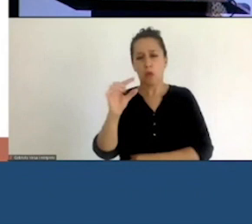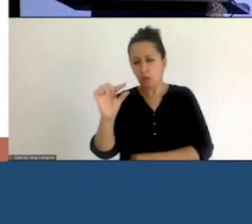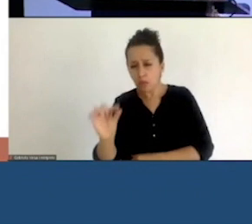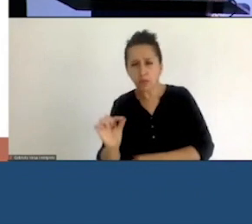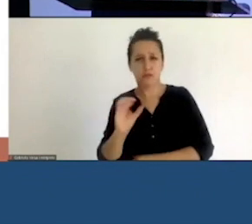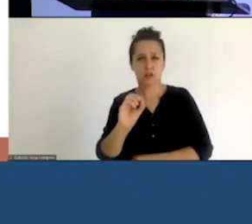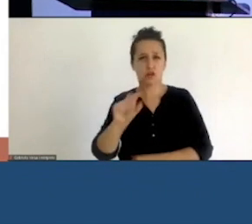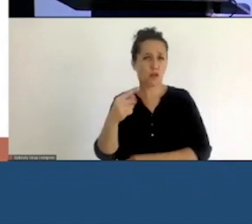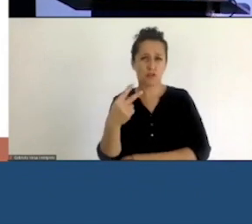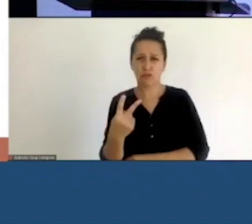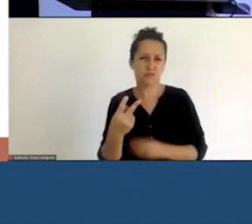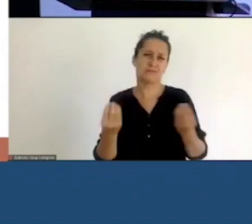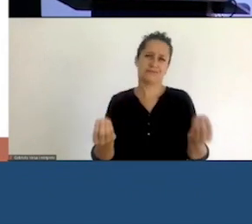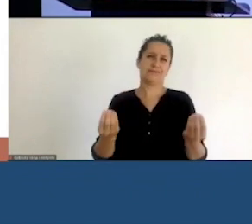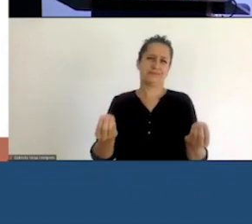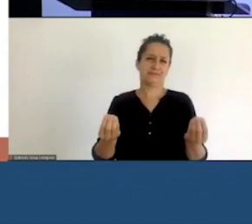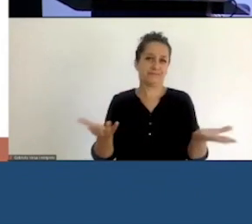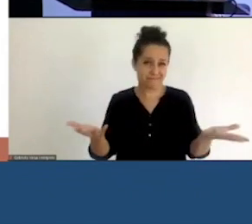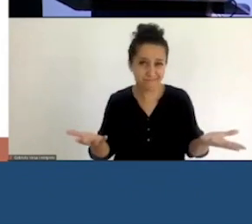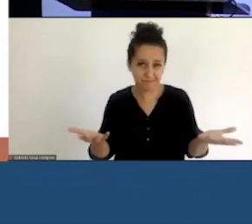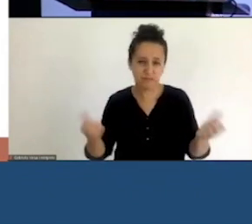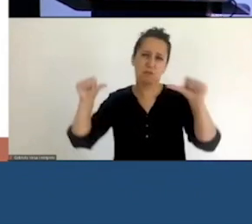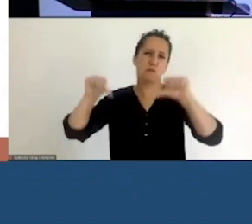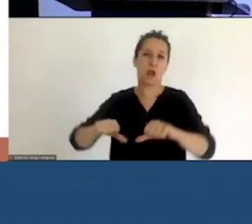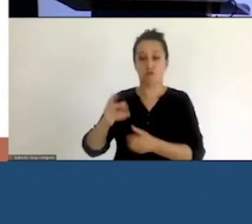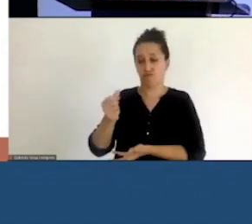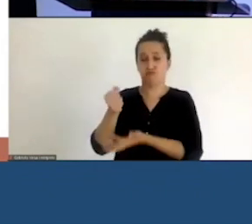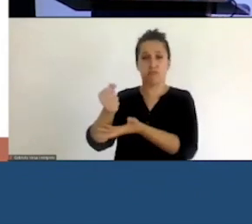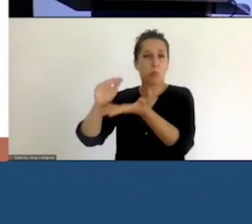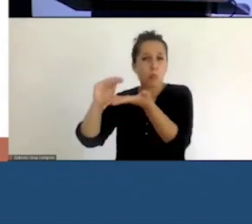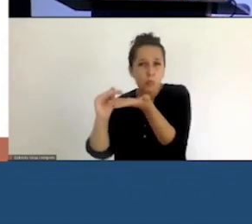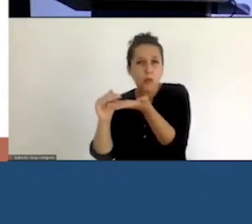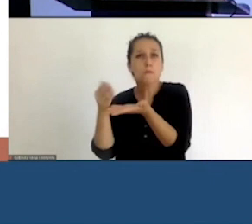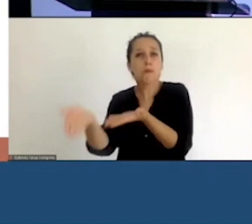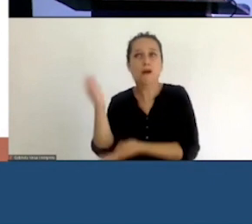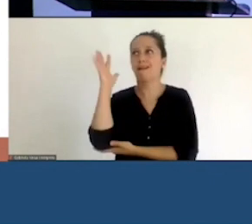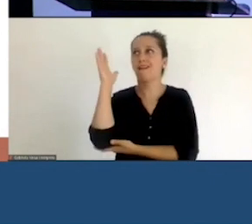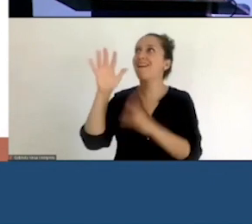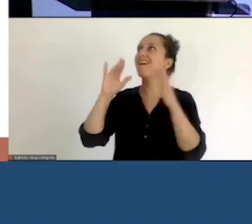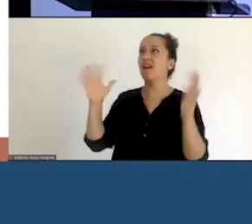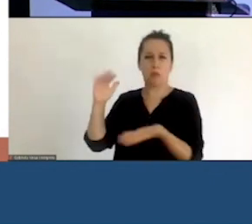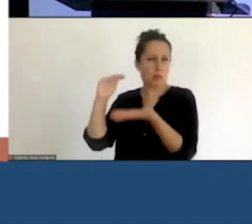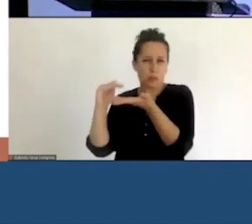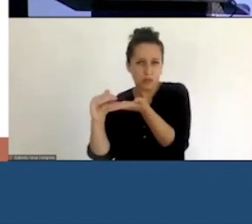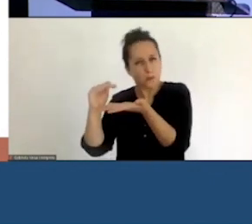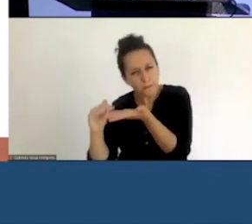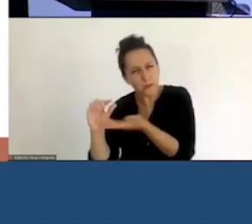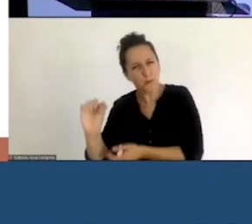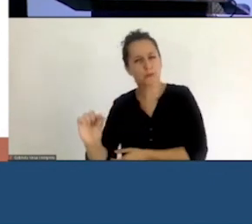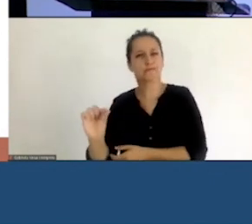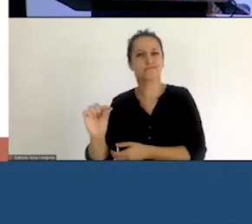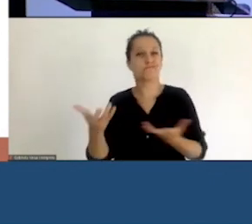to 0.2 GDP. So we're very bad in a bad situation. We have a great